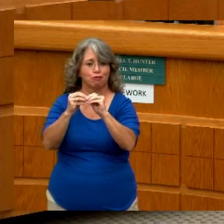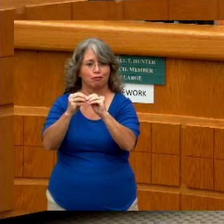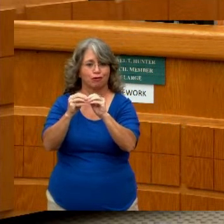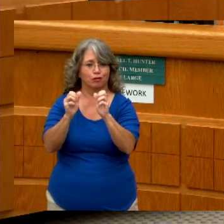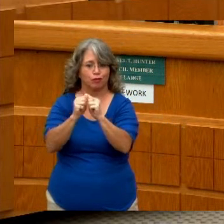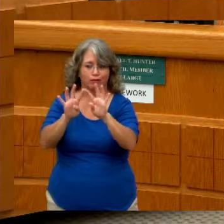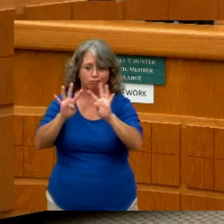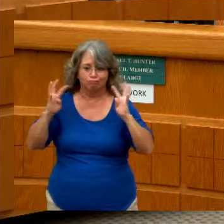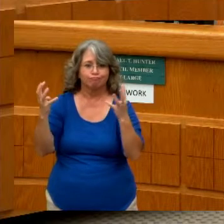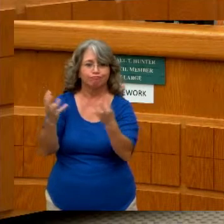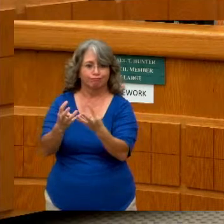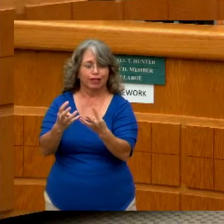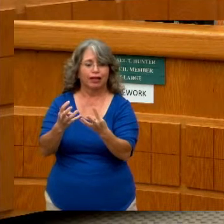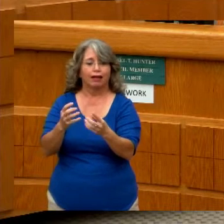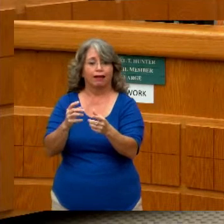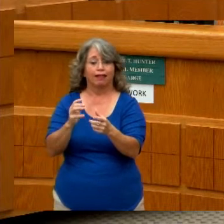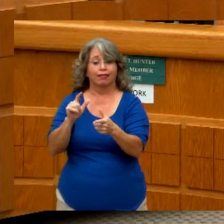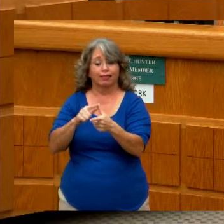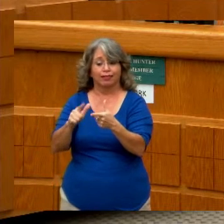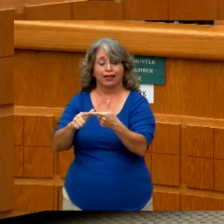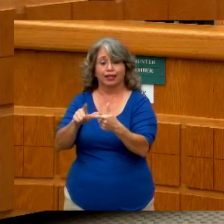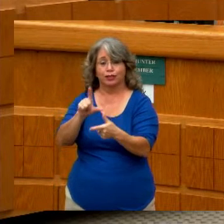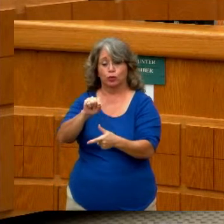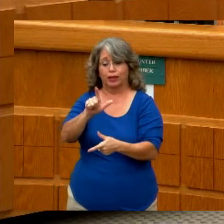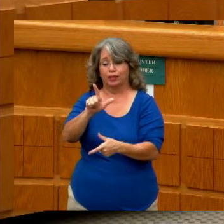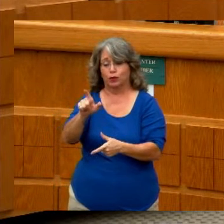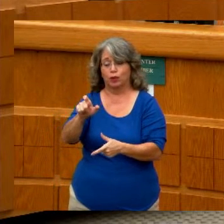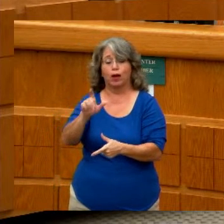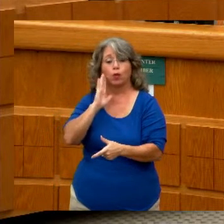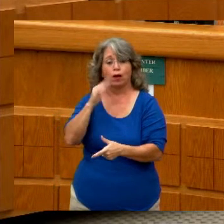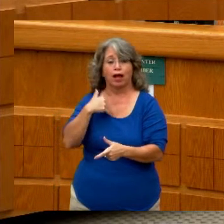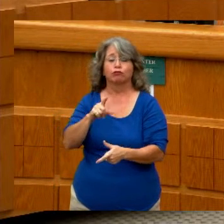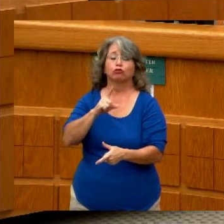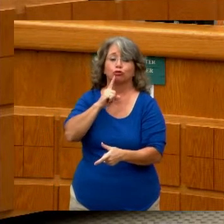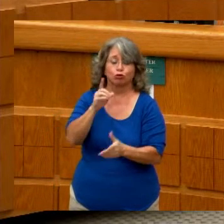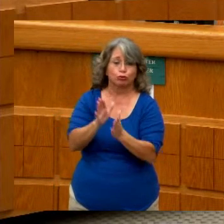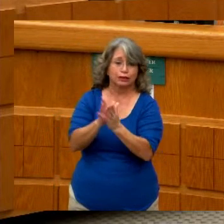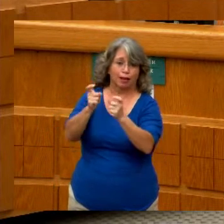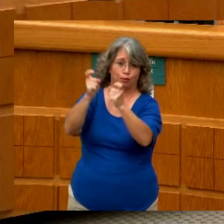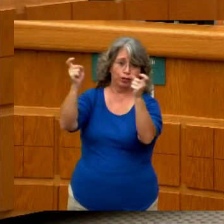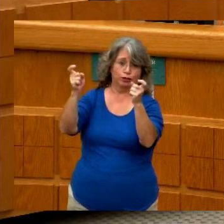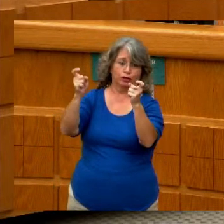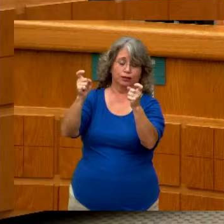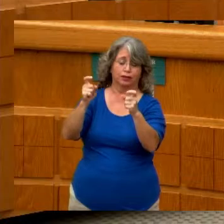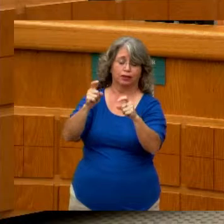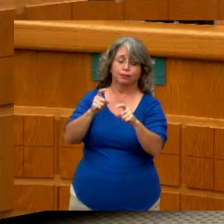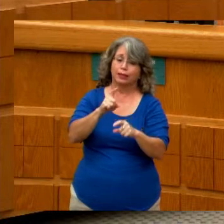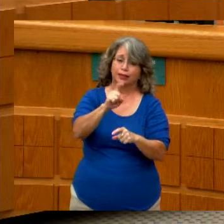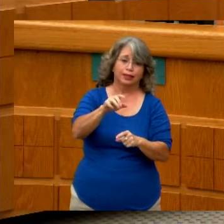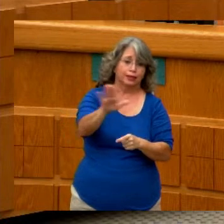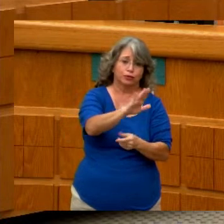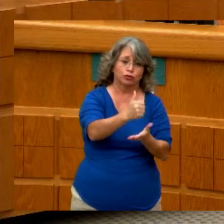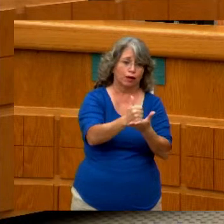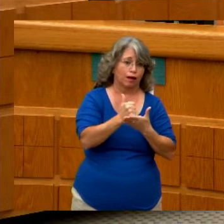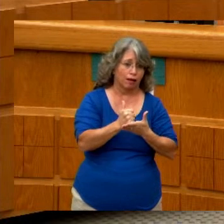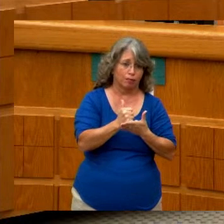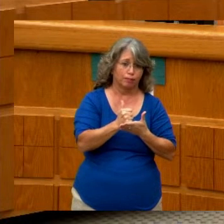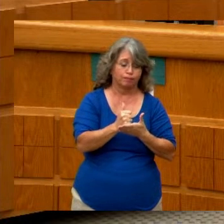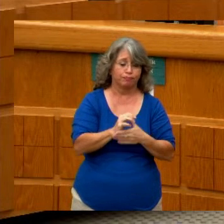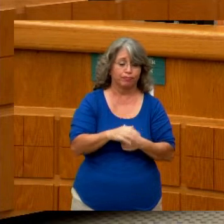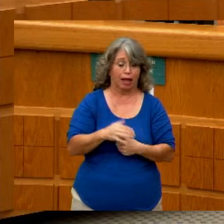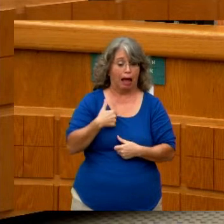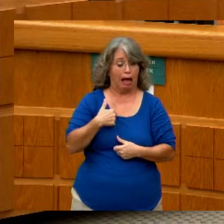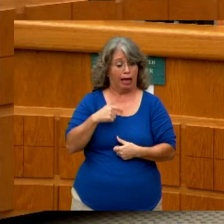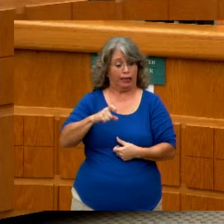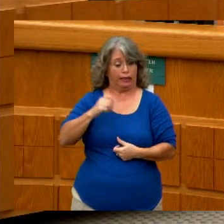dinner table, I think we will have something to be truly celebrating in 2021. But we're going to need your